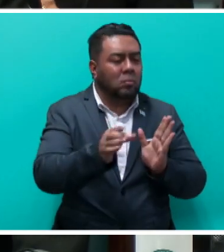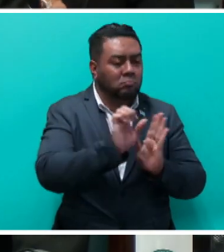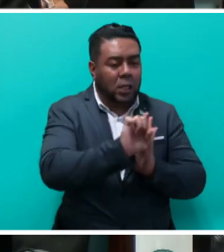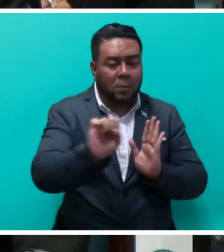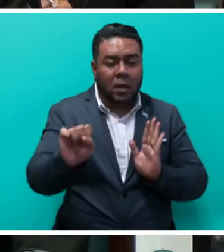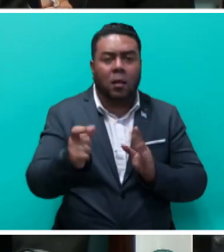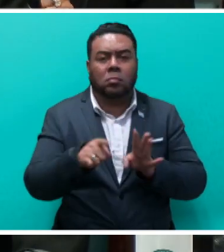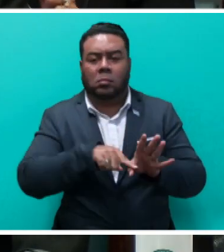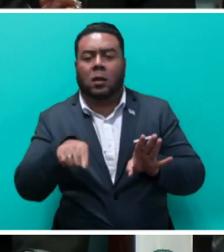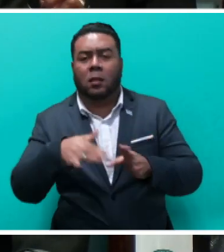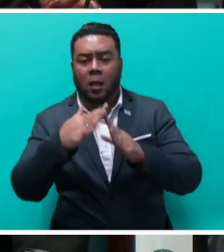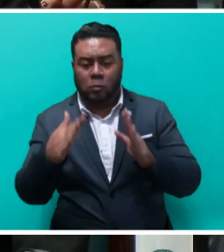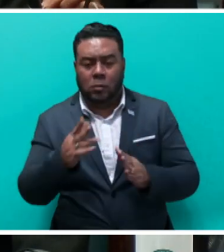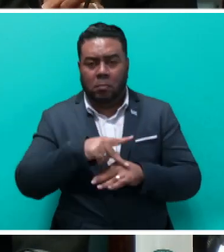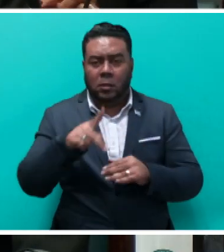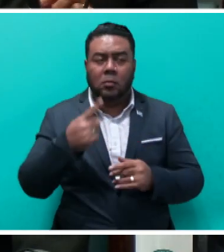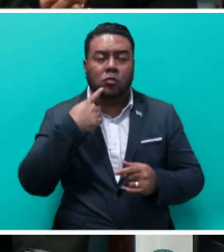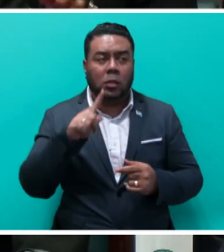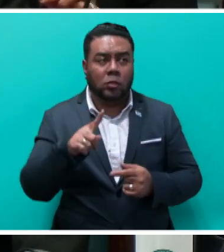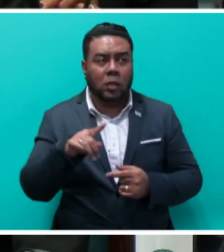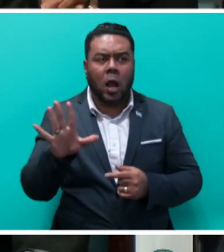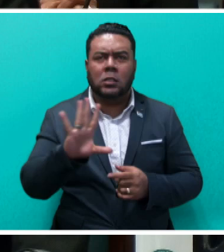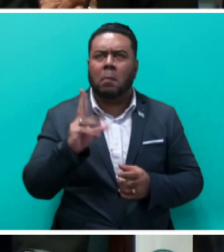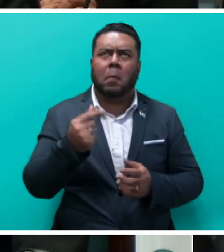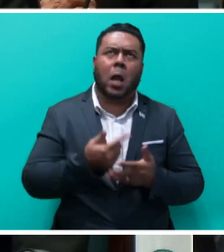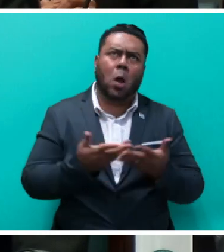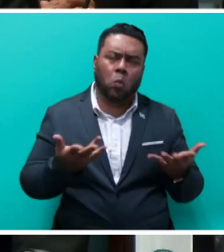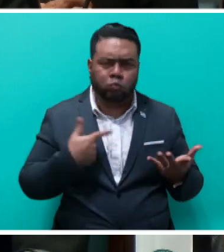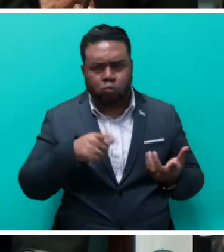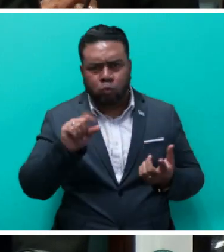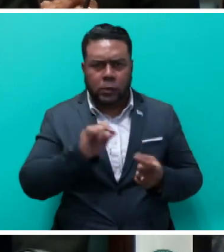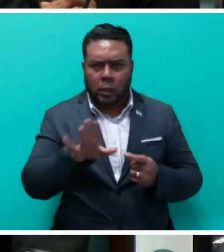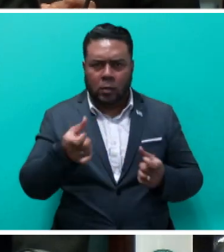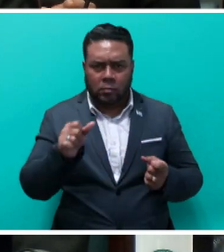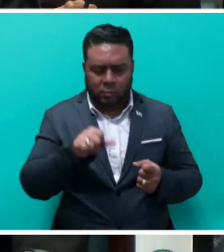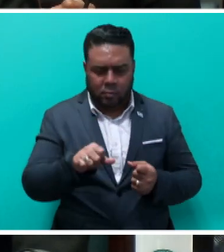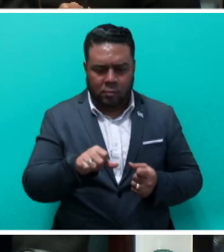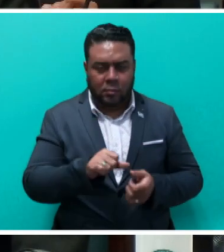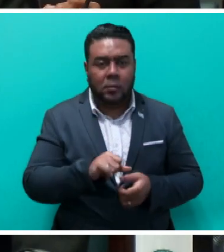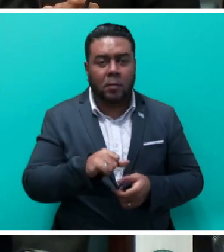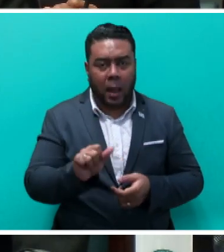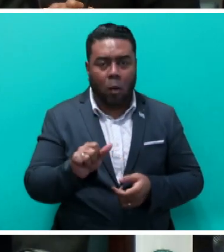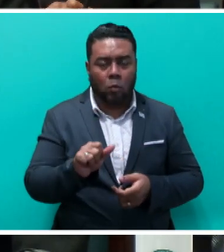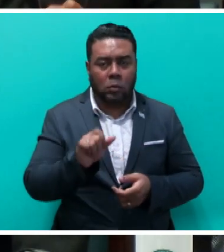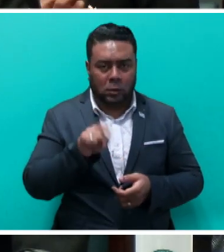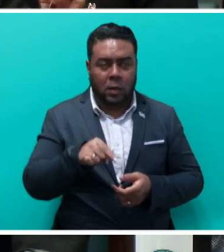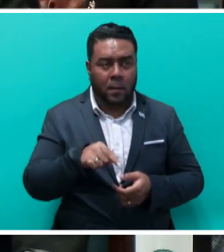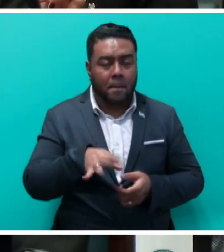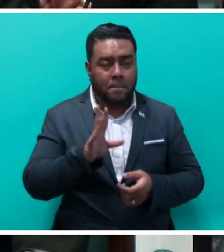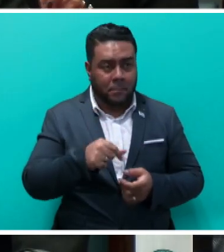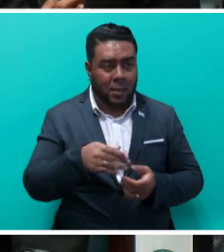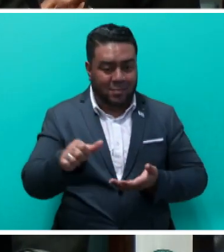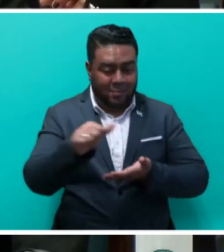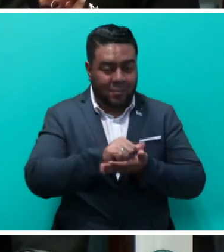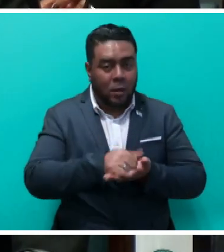outside of this House, suggests that somehow, this is not allowable. The virement is a process